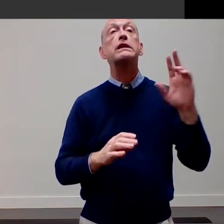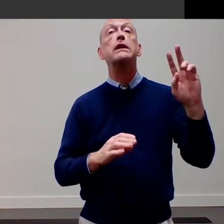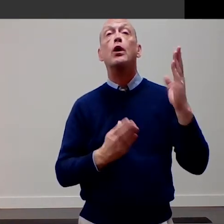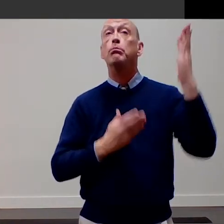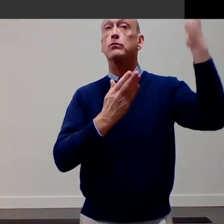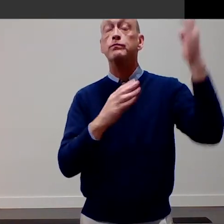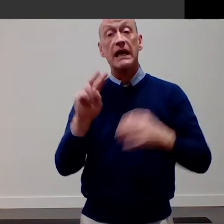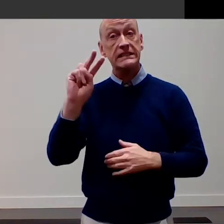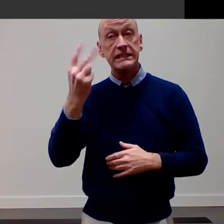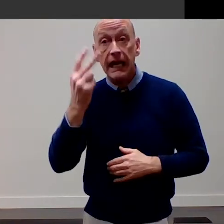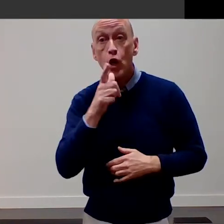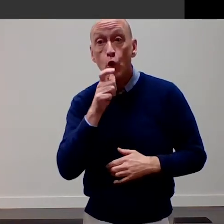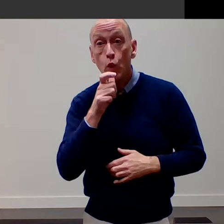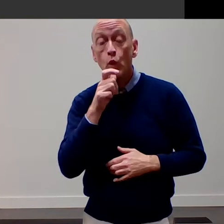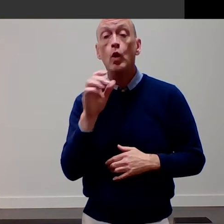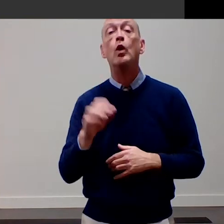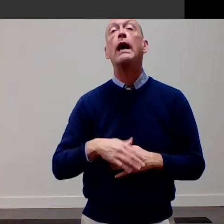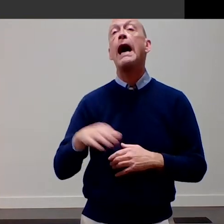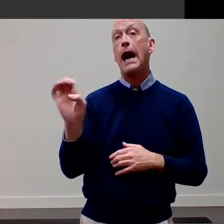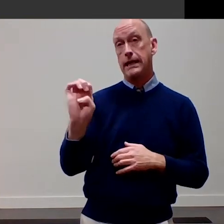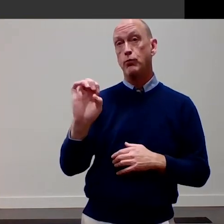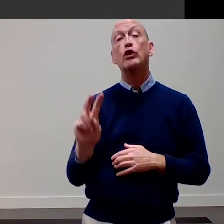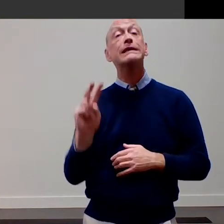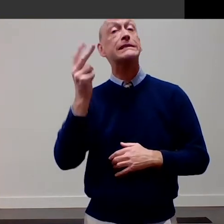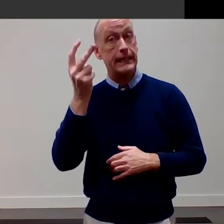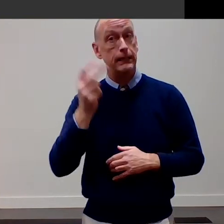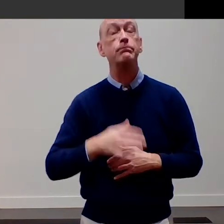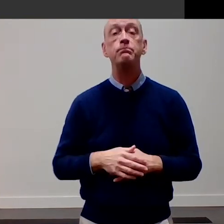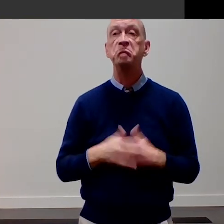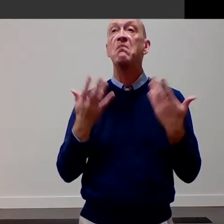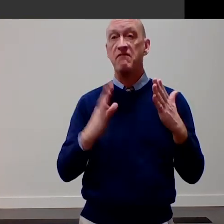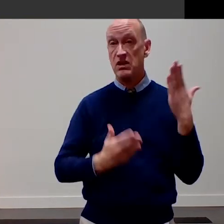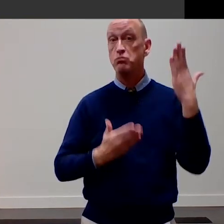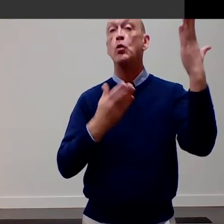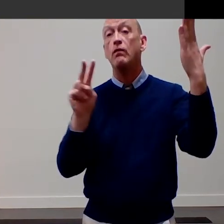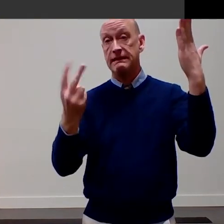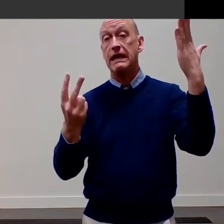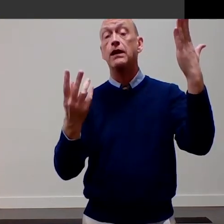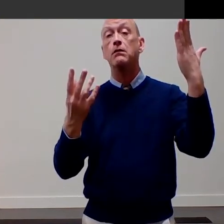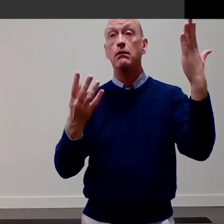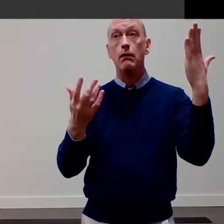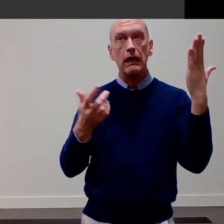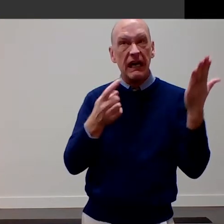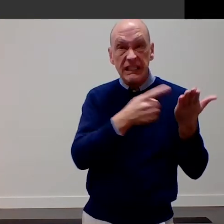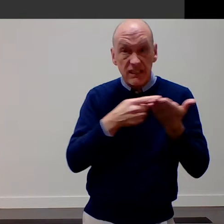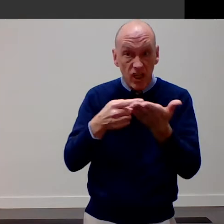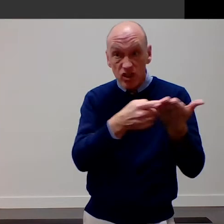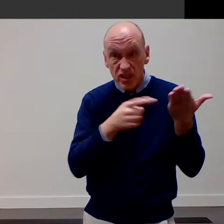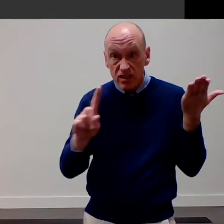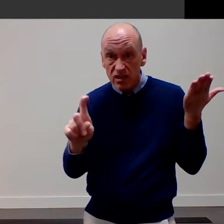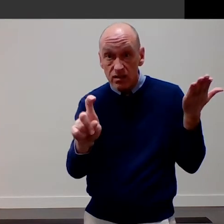second? Seconded, Eichenberg. It's been moved and seconded. Is there any